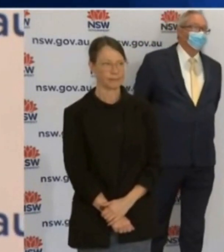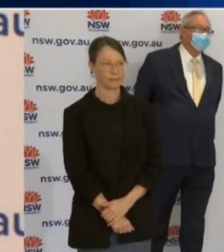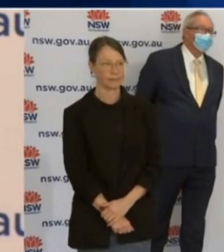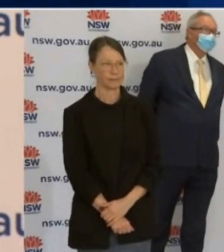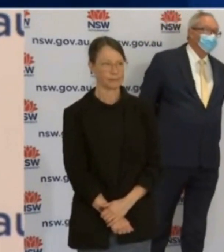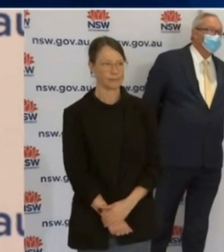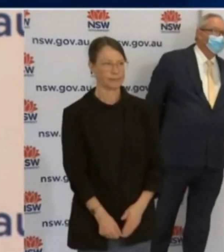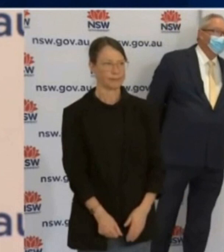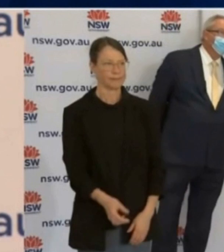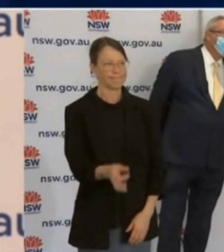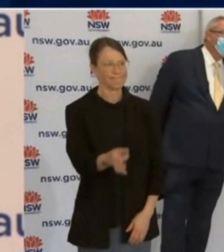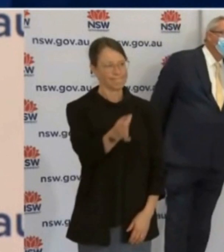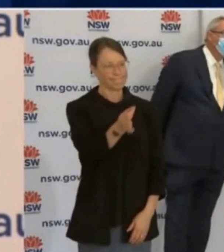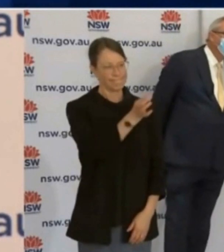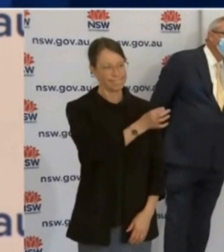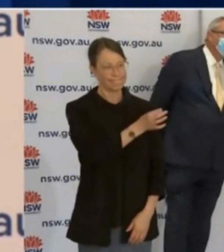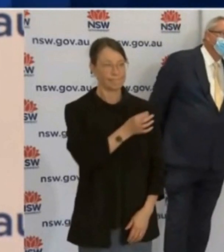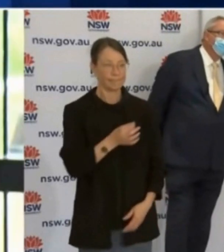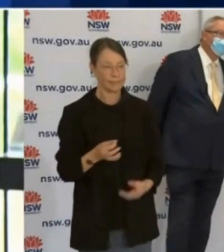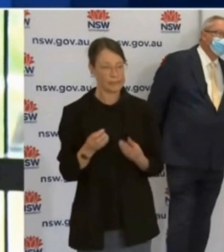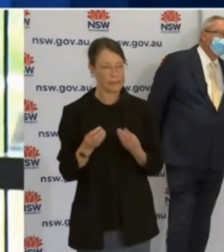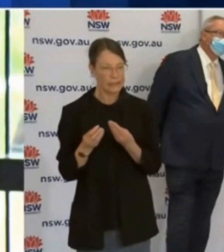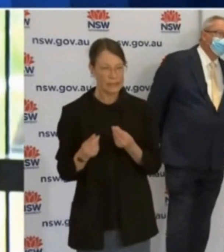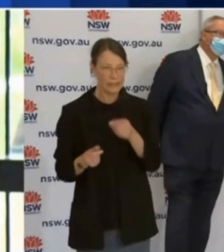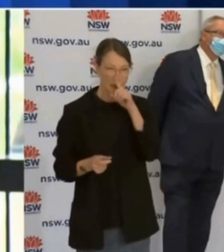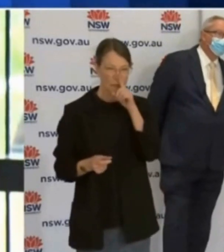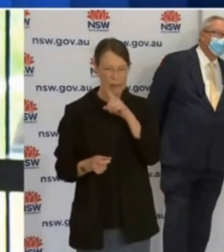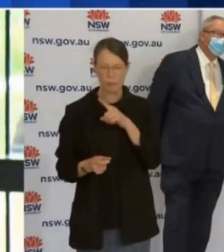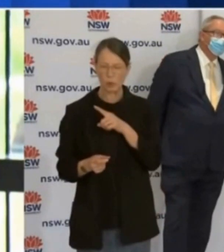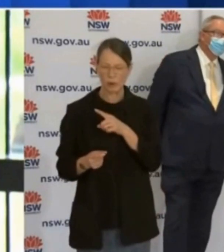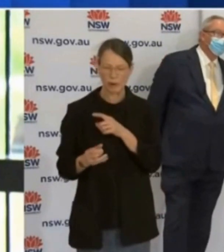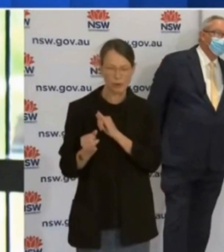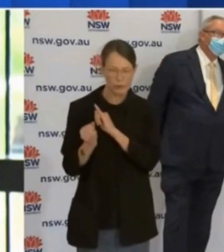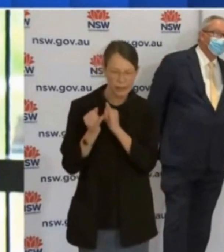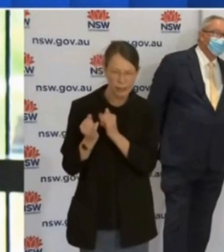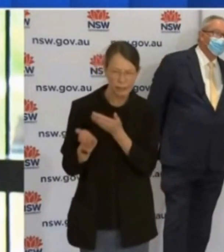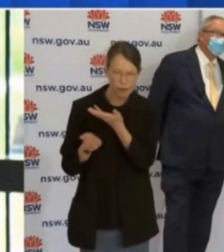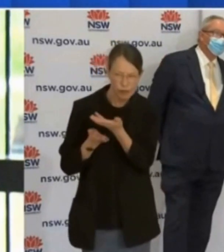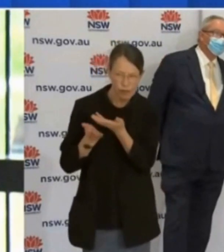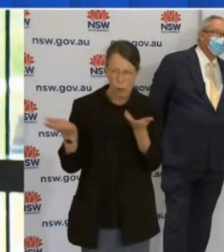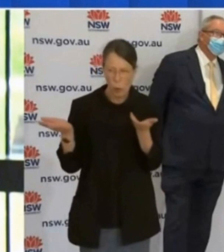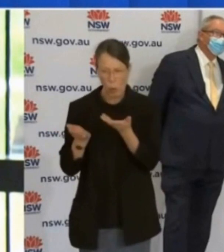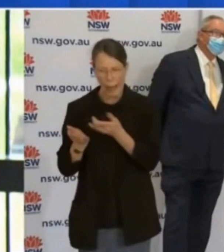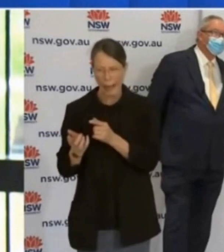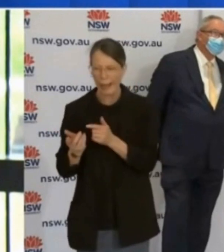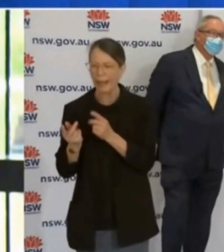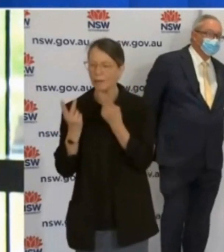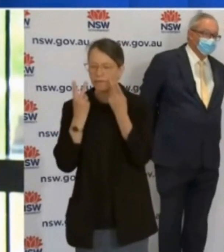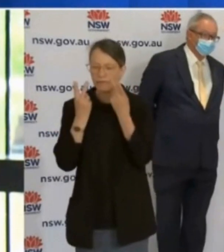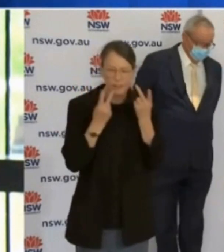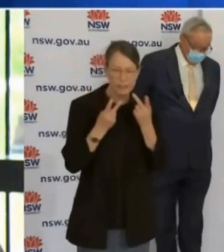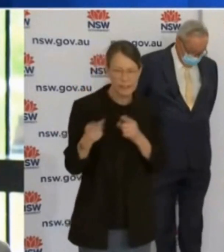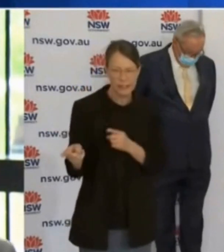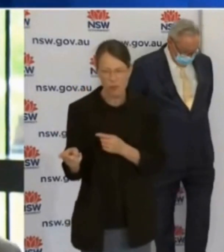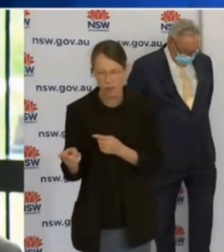Some contact tracers are taking up to 3 days to reach exposure sites, which is clearly an issue. Are your